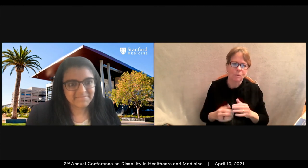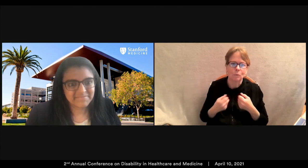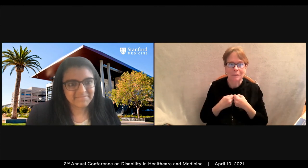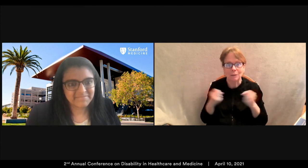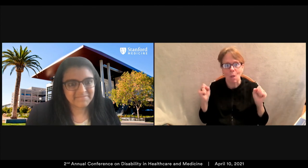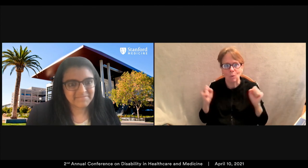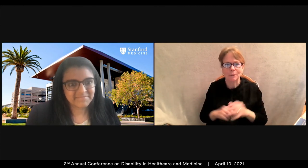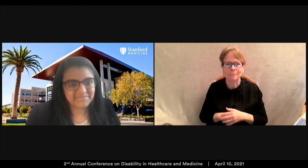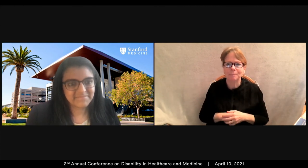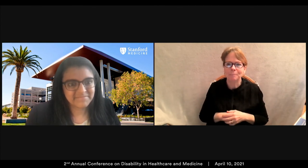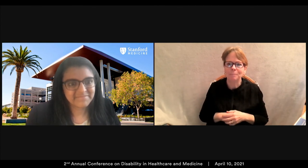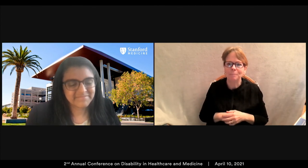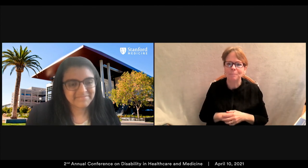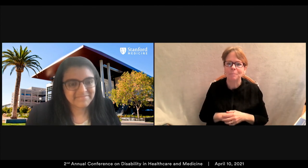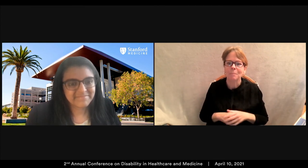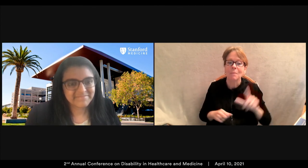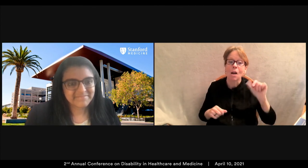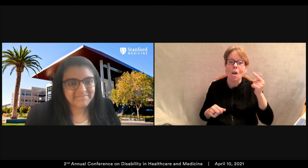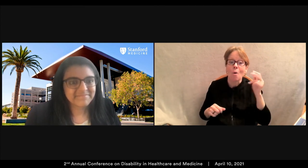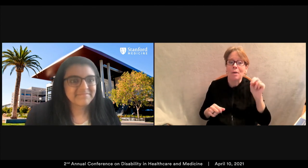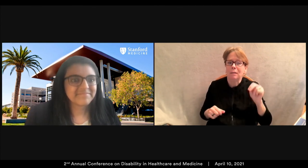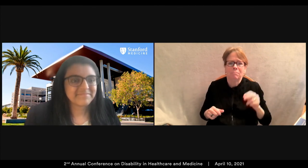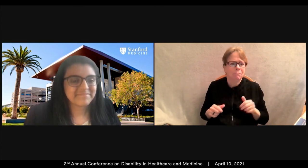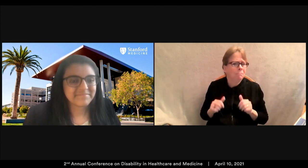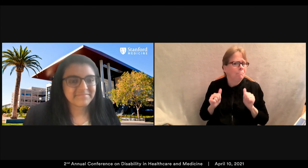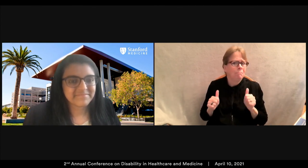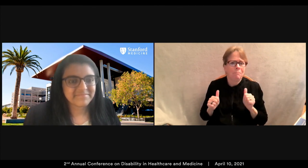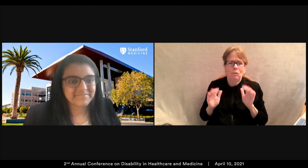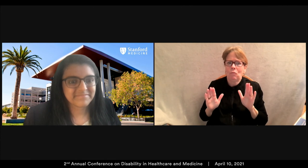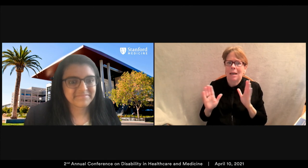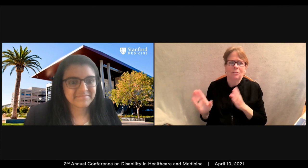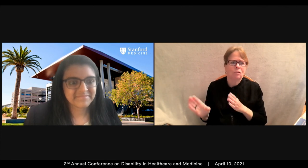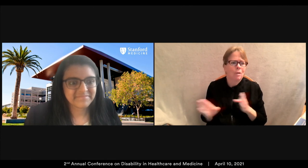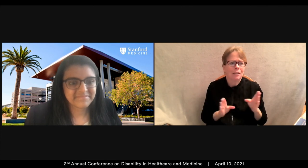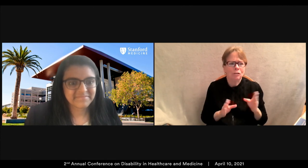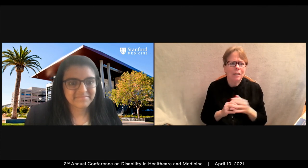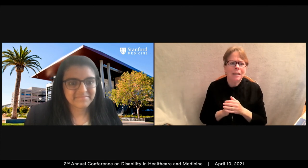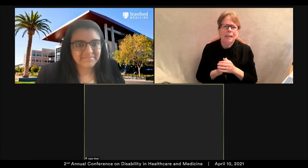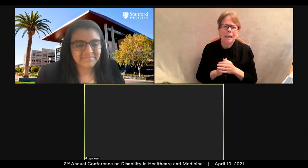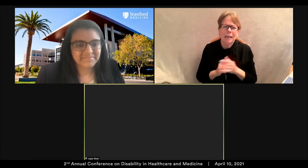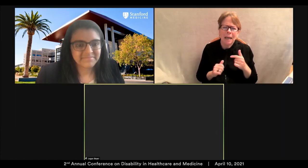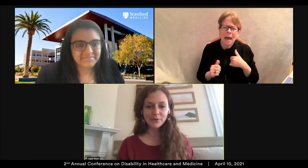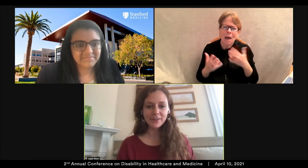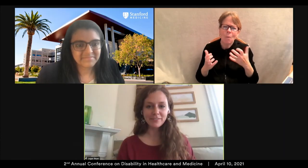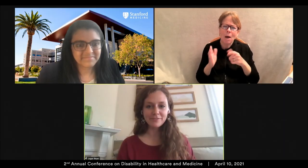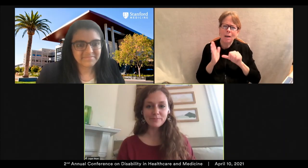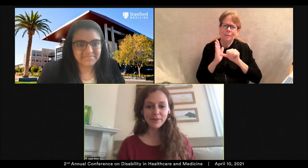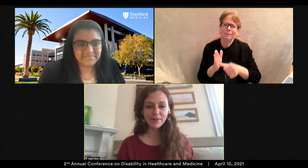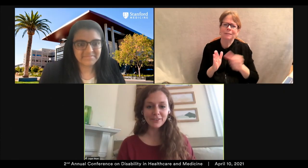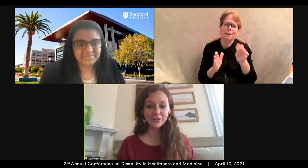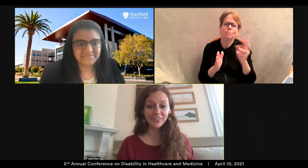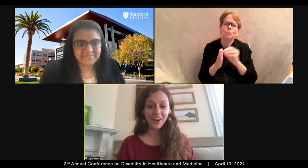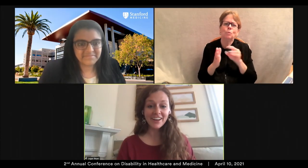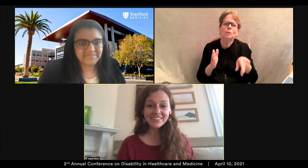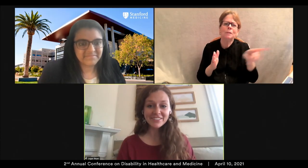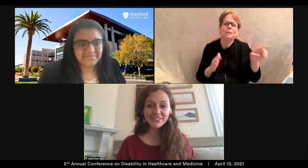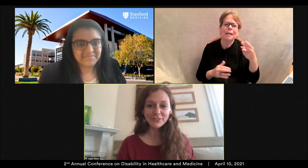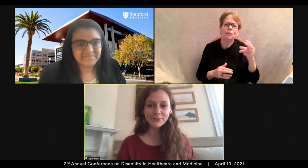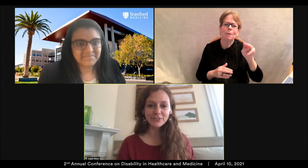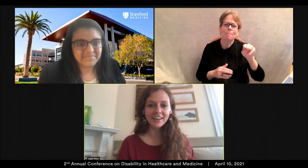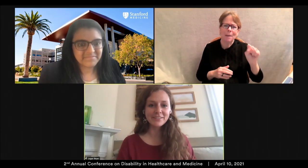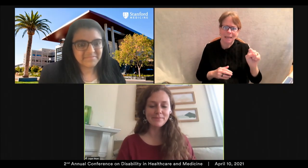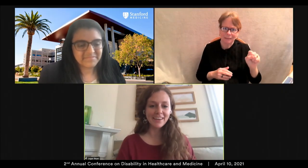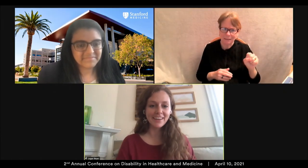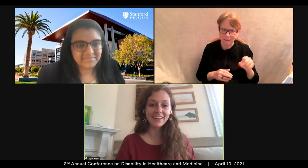I think that's a great strategy. And I want to highlight the work of some students at HMS who have been doing a lot